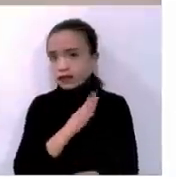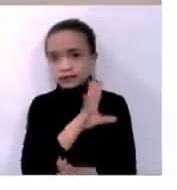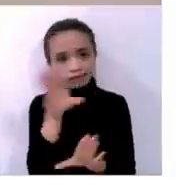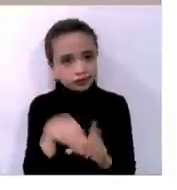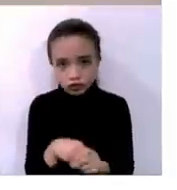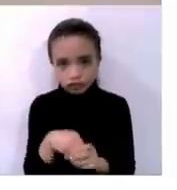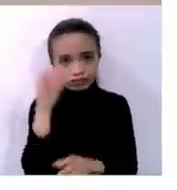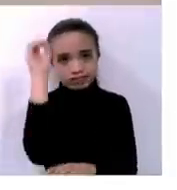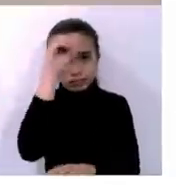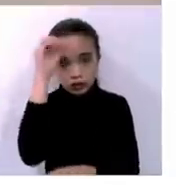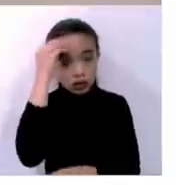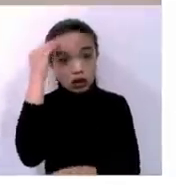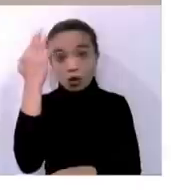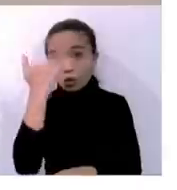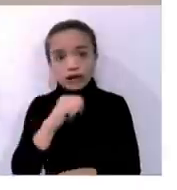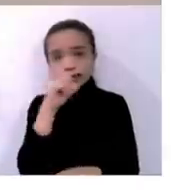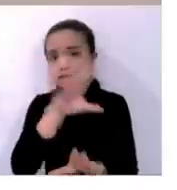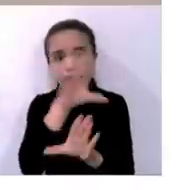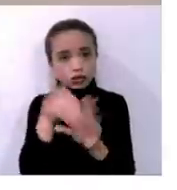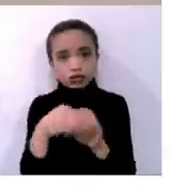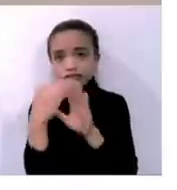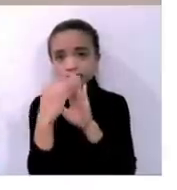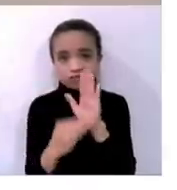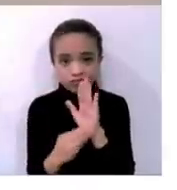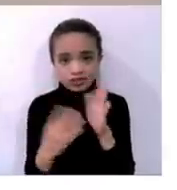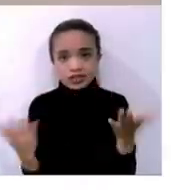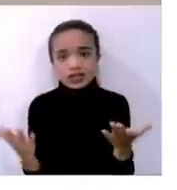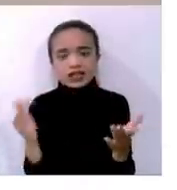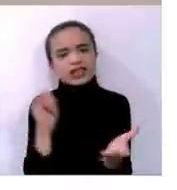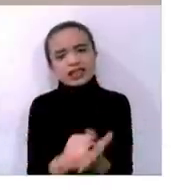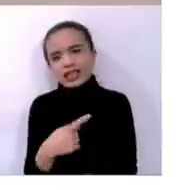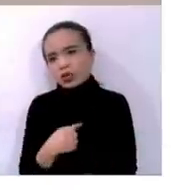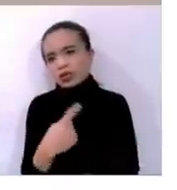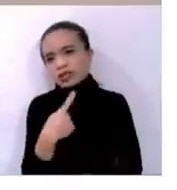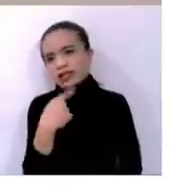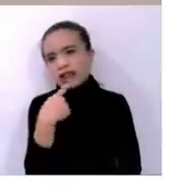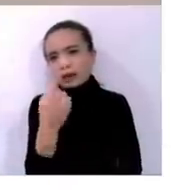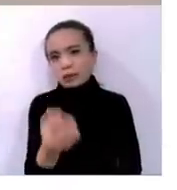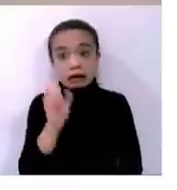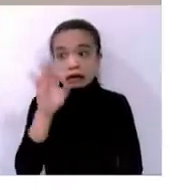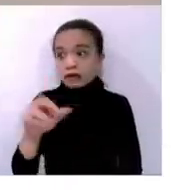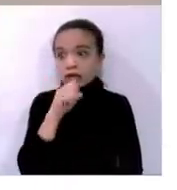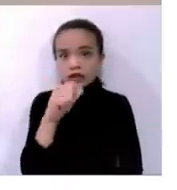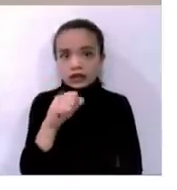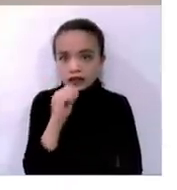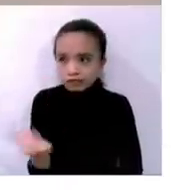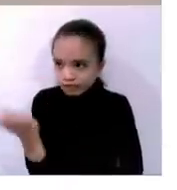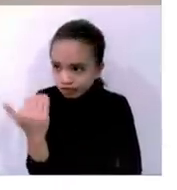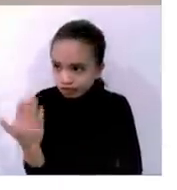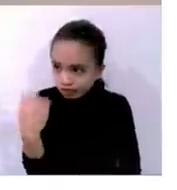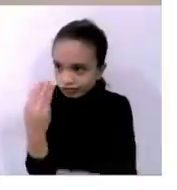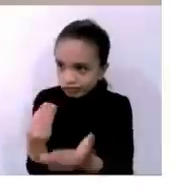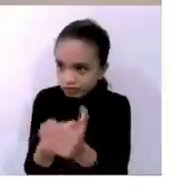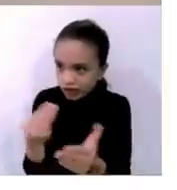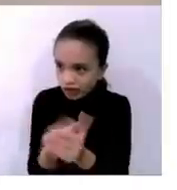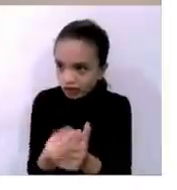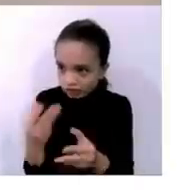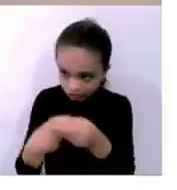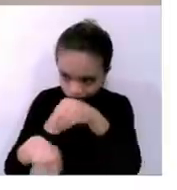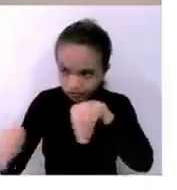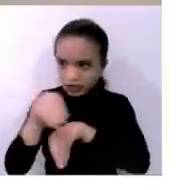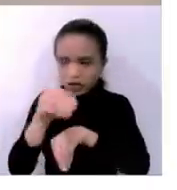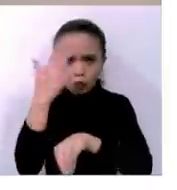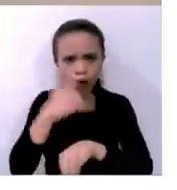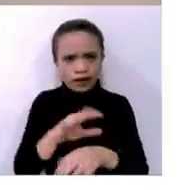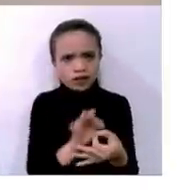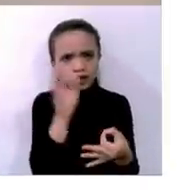opinion so that it will not be part of the records. But yun nga, sinasabi ko nga, kung hindi siya sinuhulan, bakit dinilay niya yan?